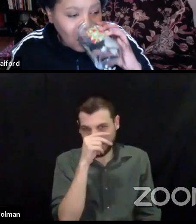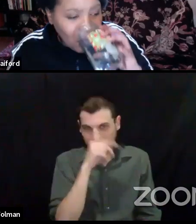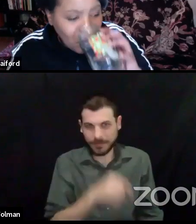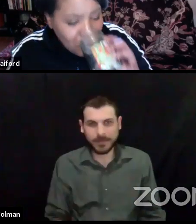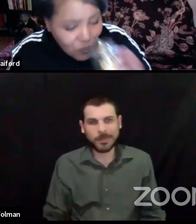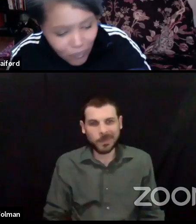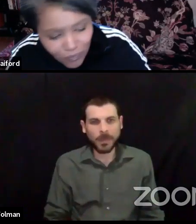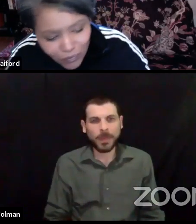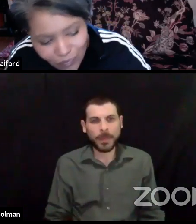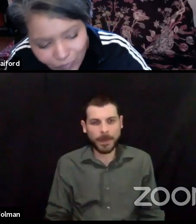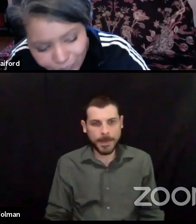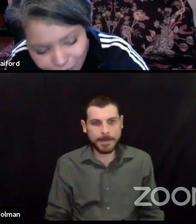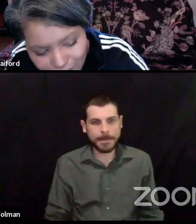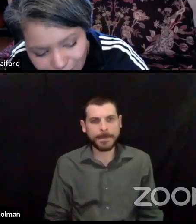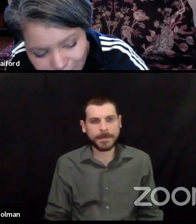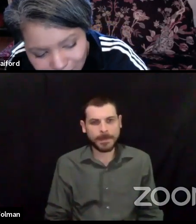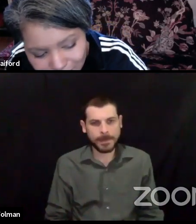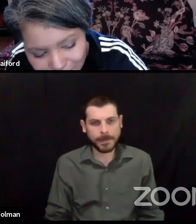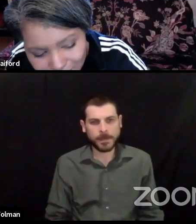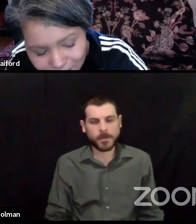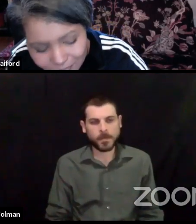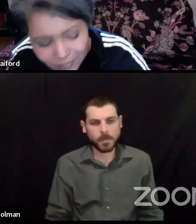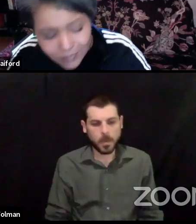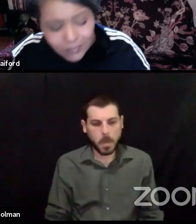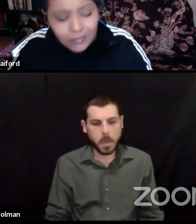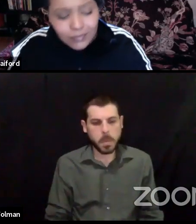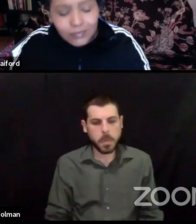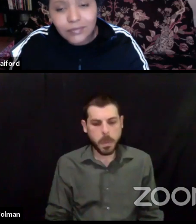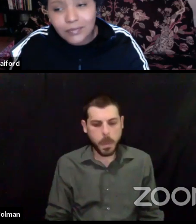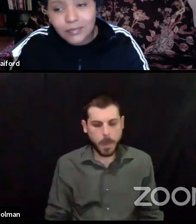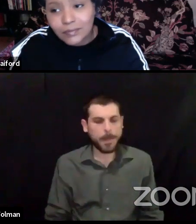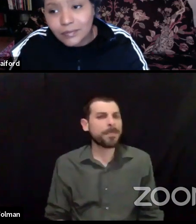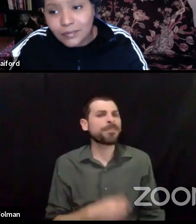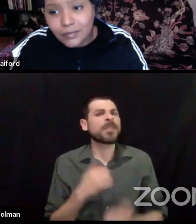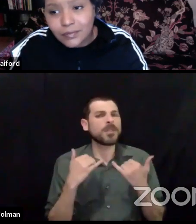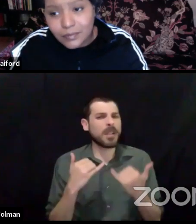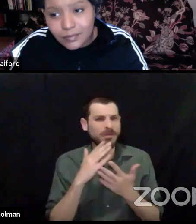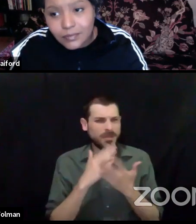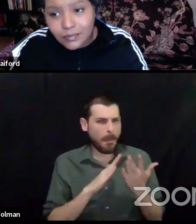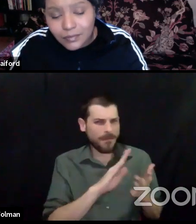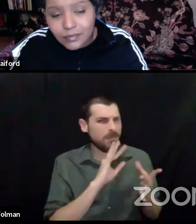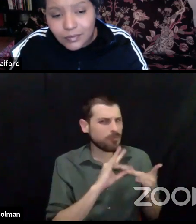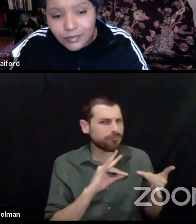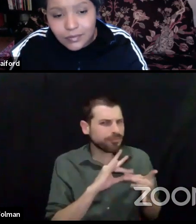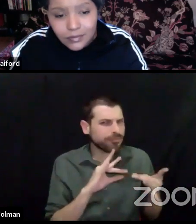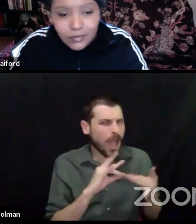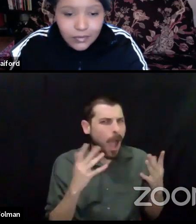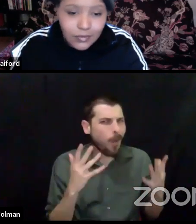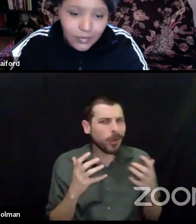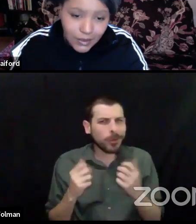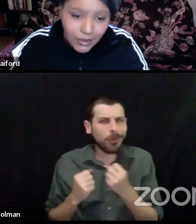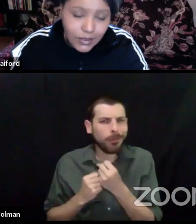Now, I'm going to maybe reinforce some of what you're saying with a little bit of